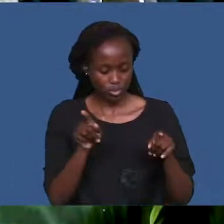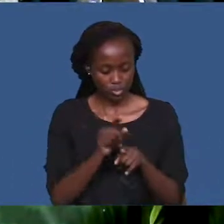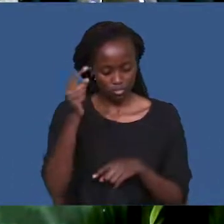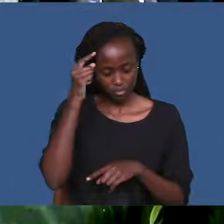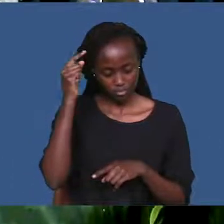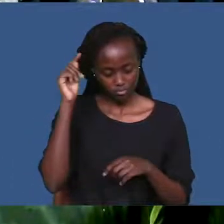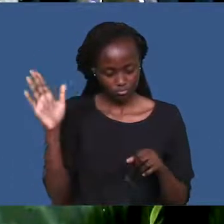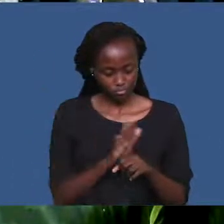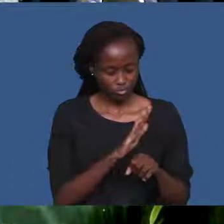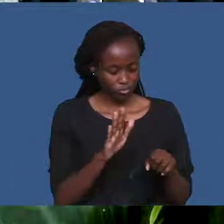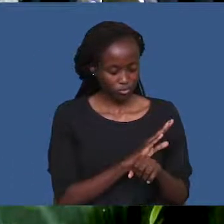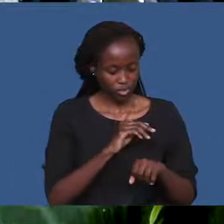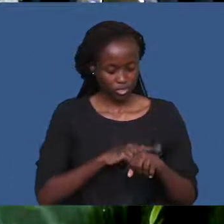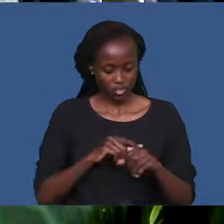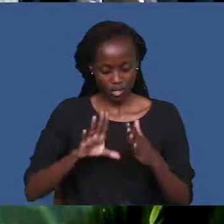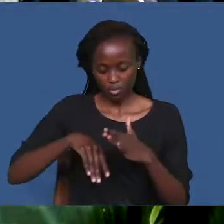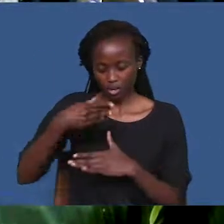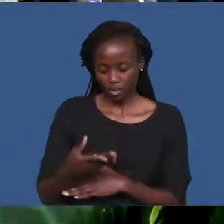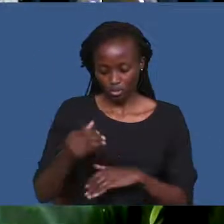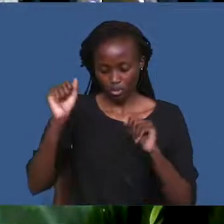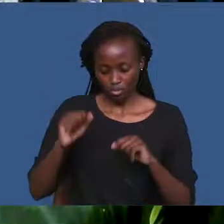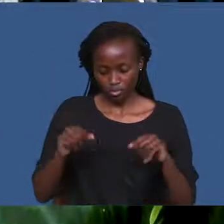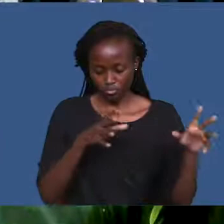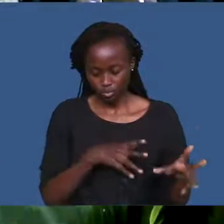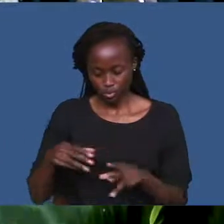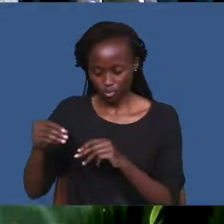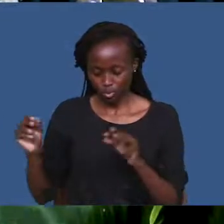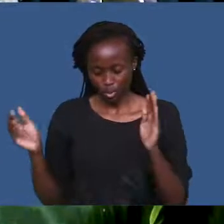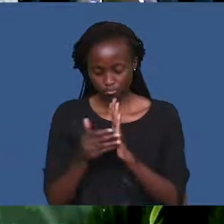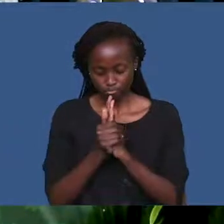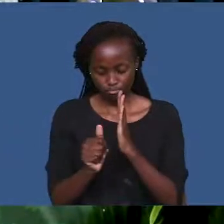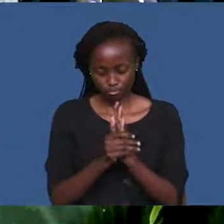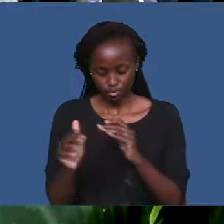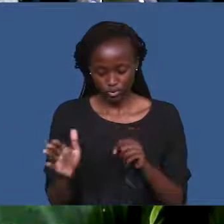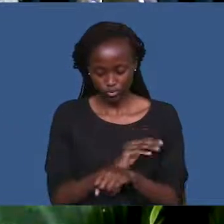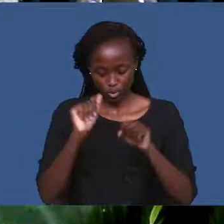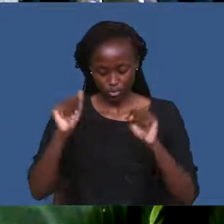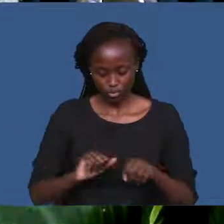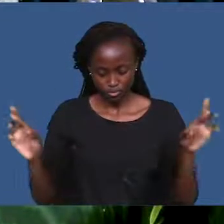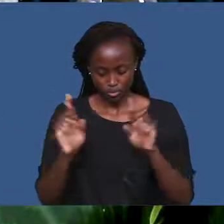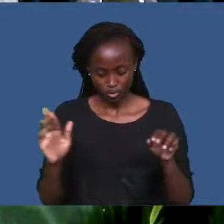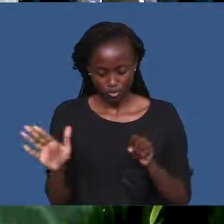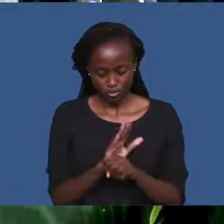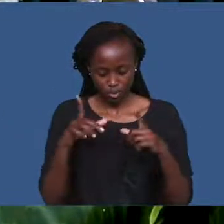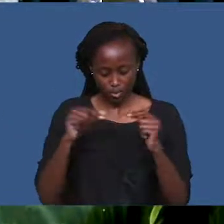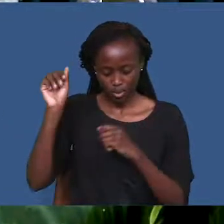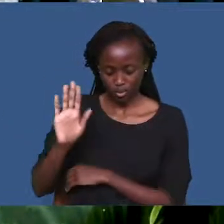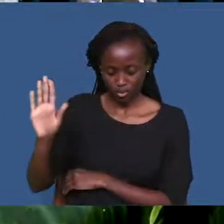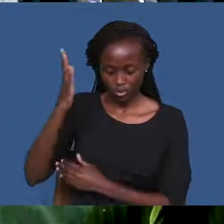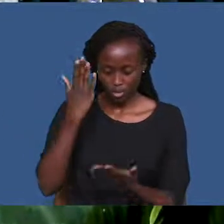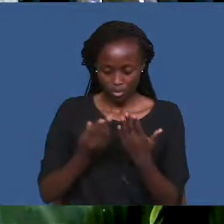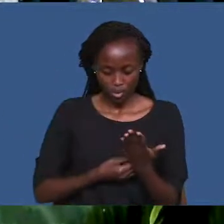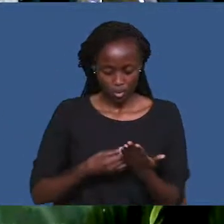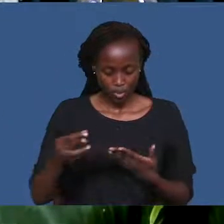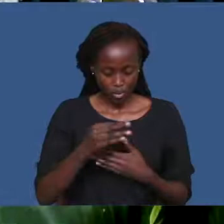mind, so that as we go out, Lord, we will go out equipped with your word. Be with us. May your Holy Spirit